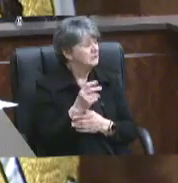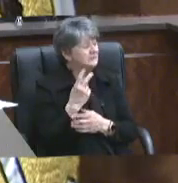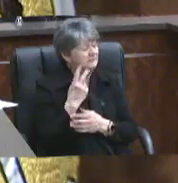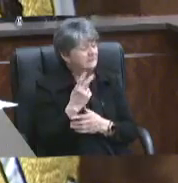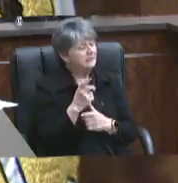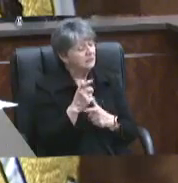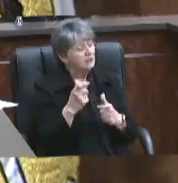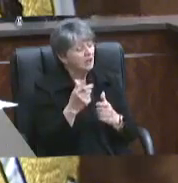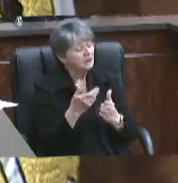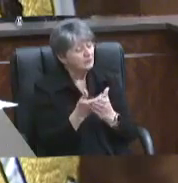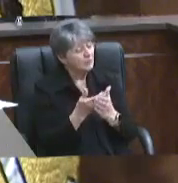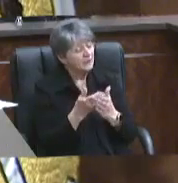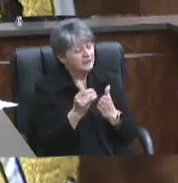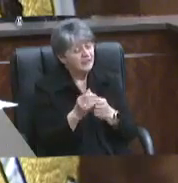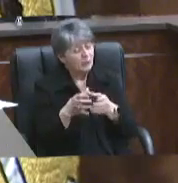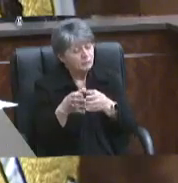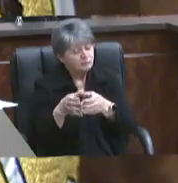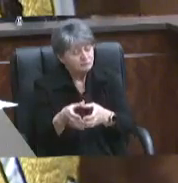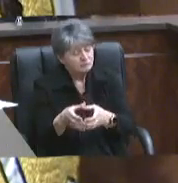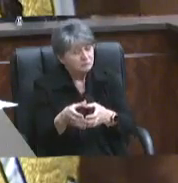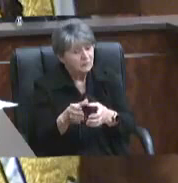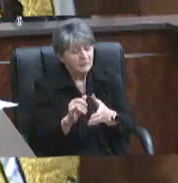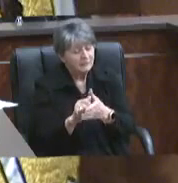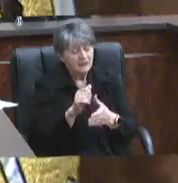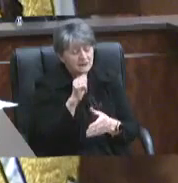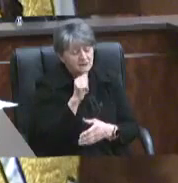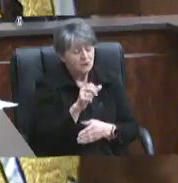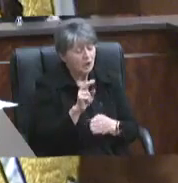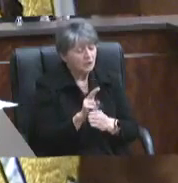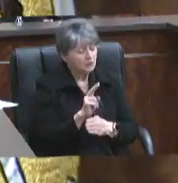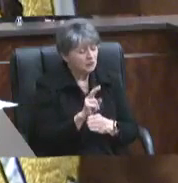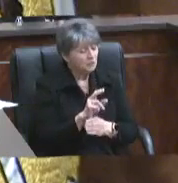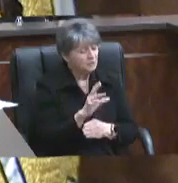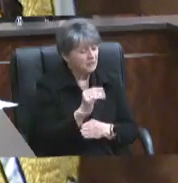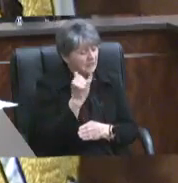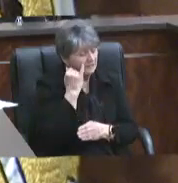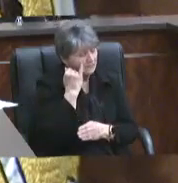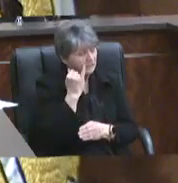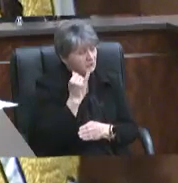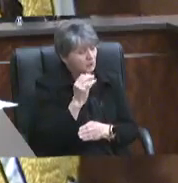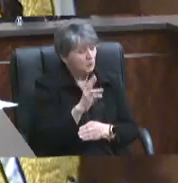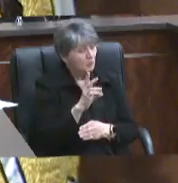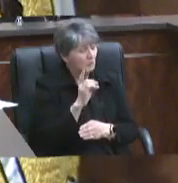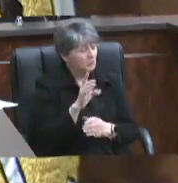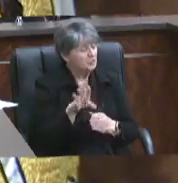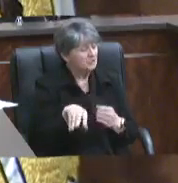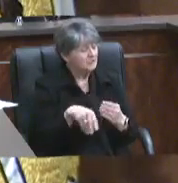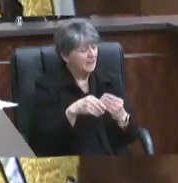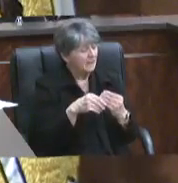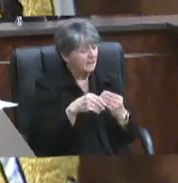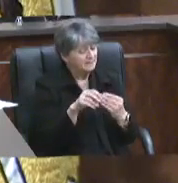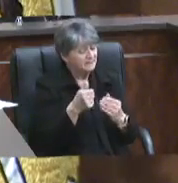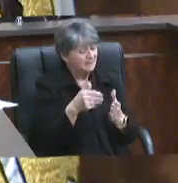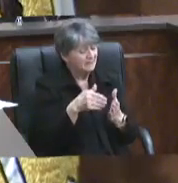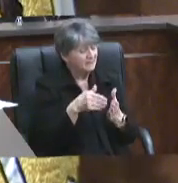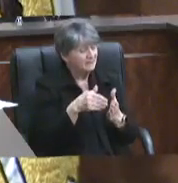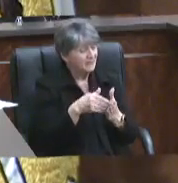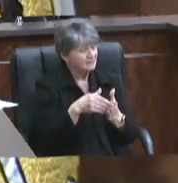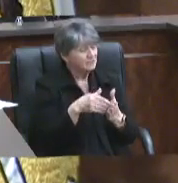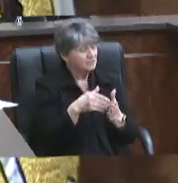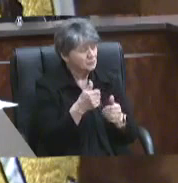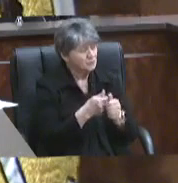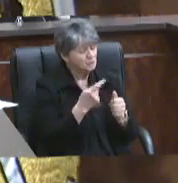nonprofit that goes unspent. And if you just would add 10,000 to each one of those years,